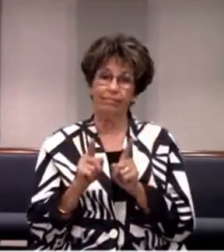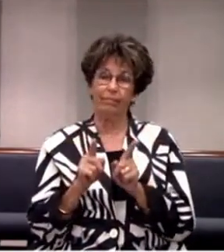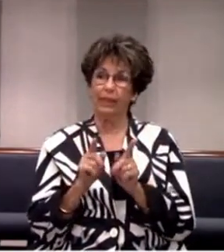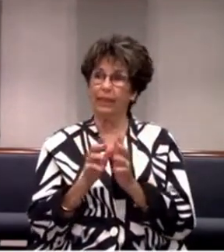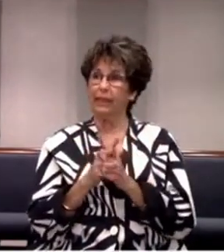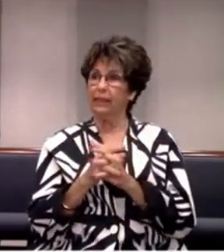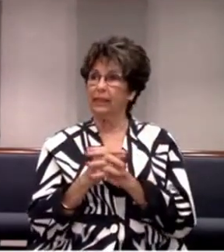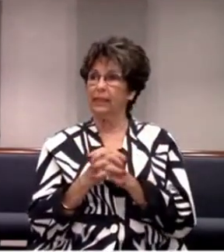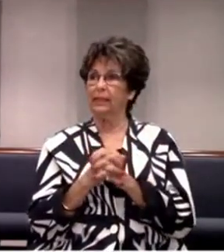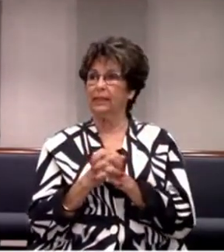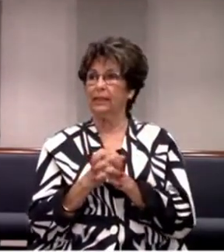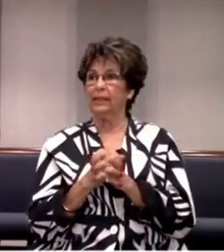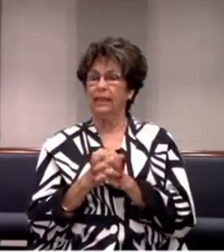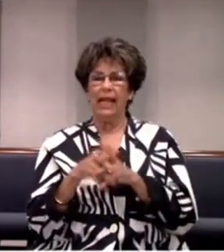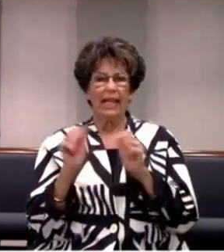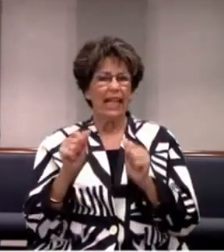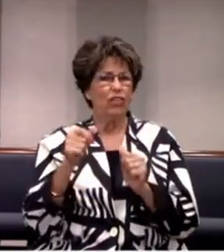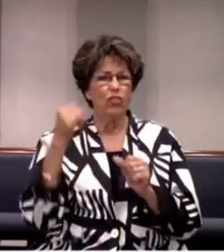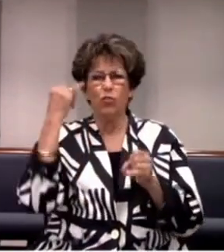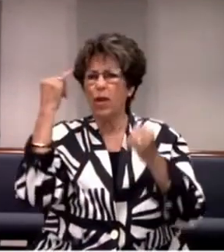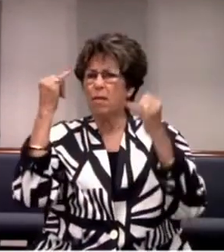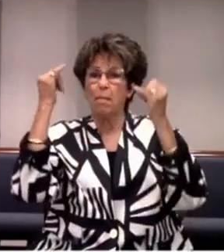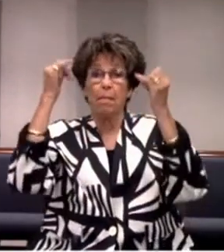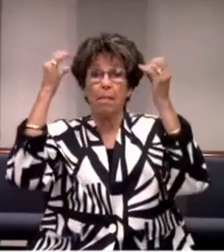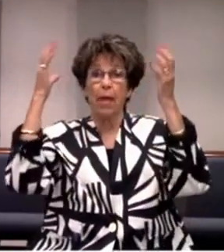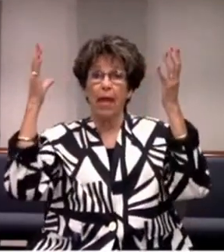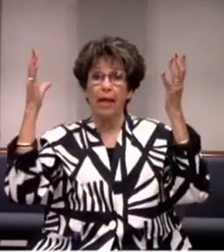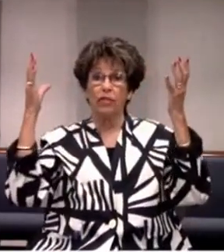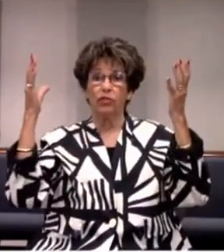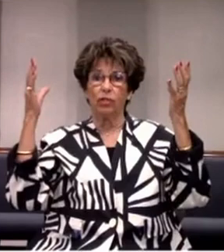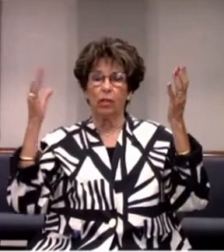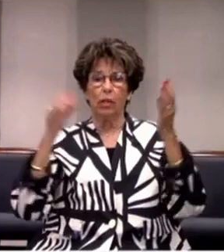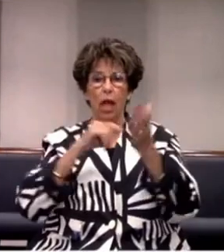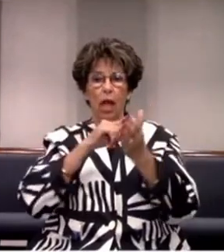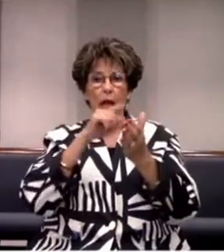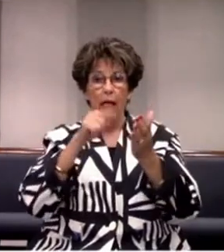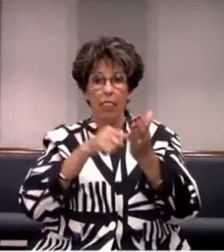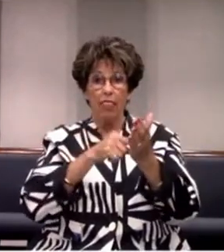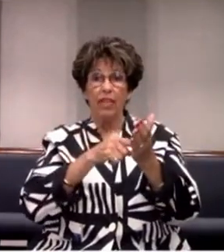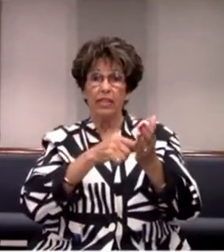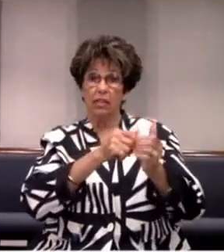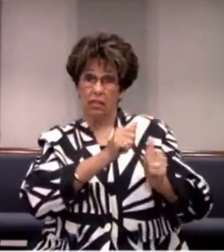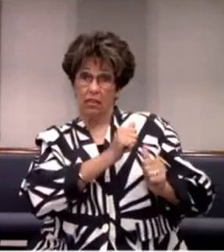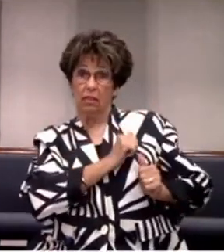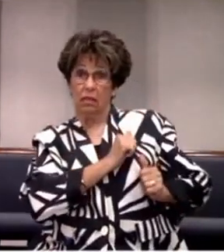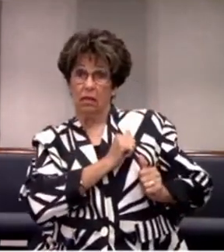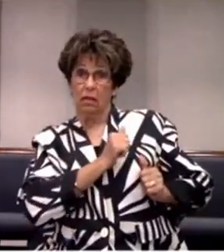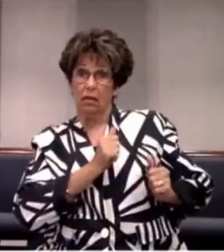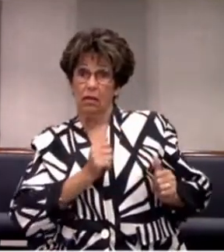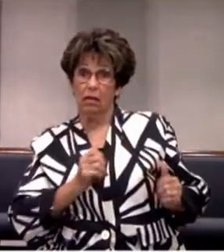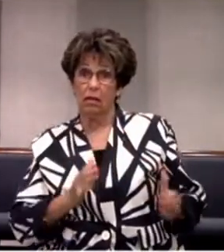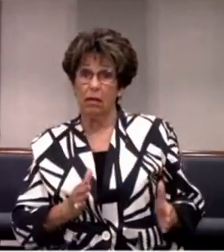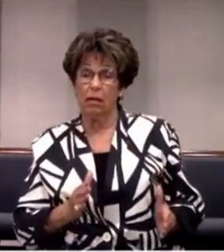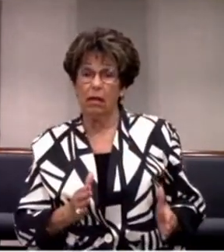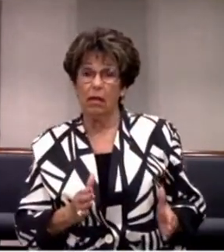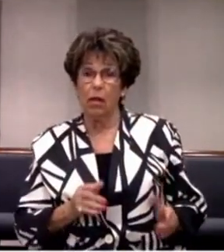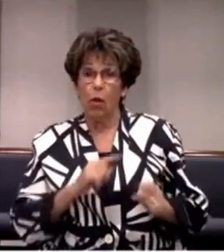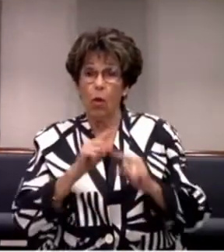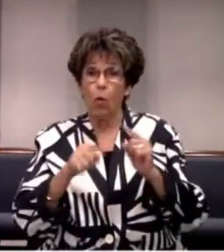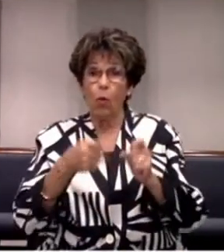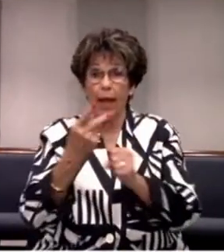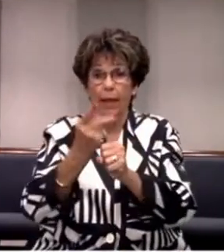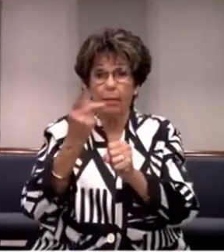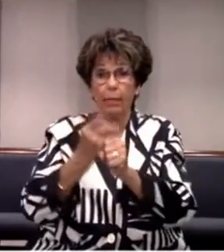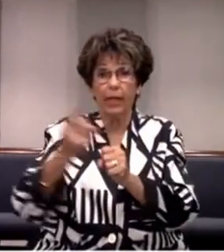Can you imagine this man when Peter